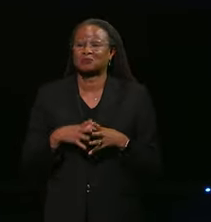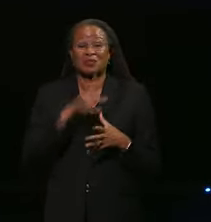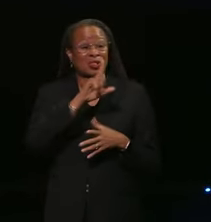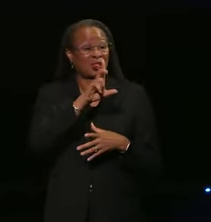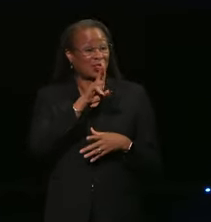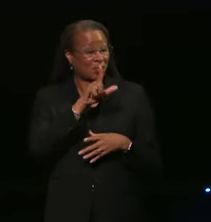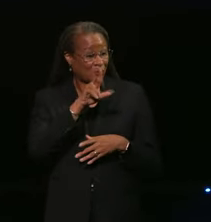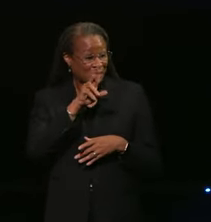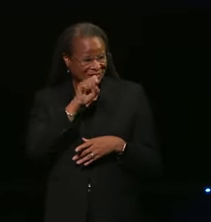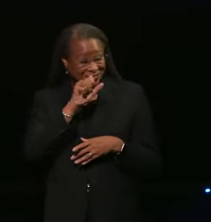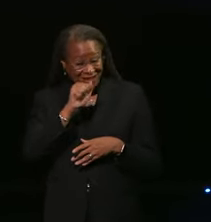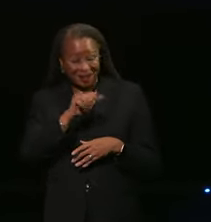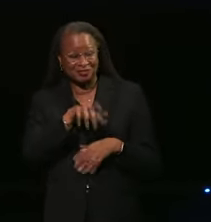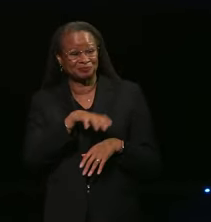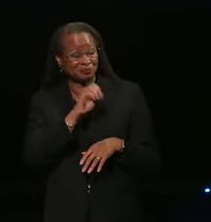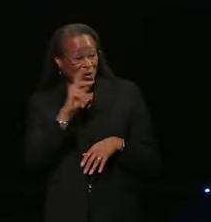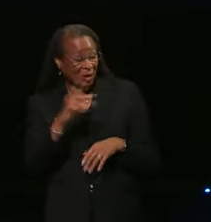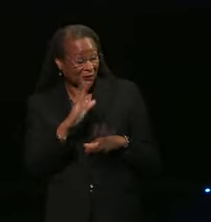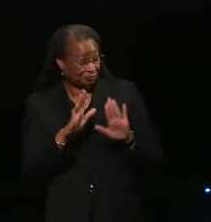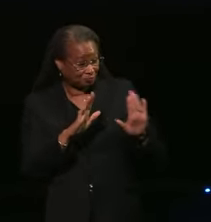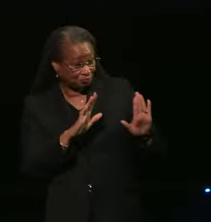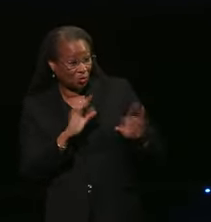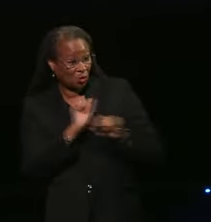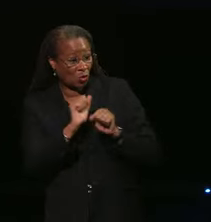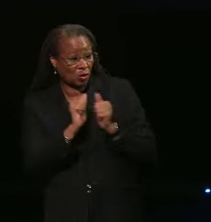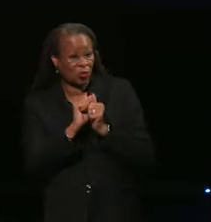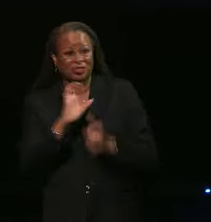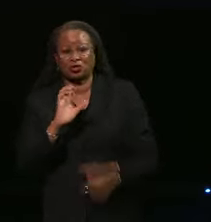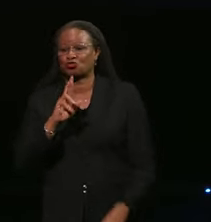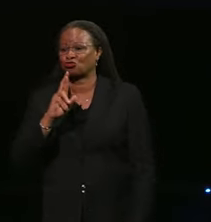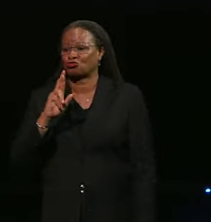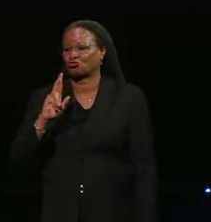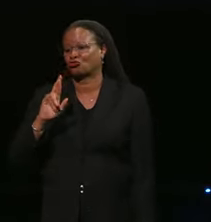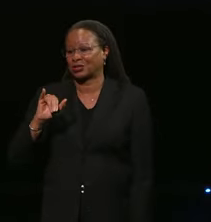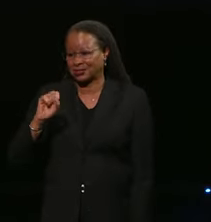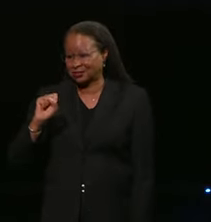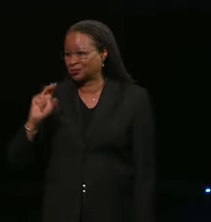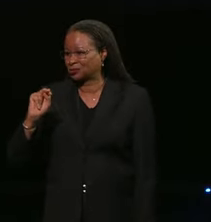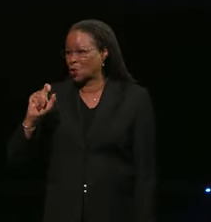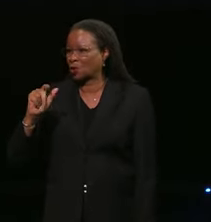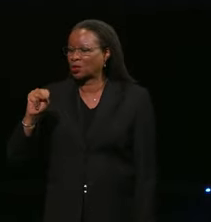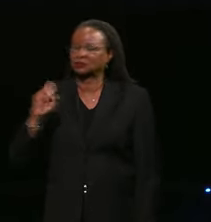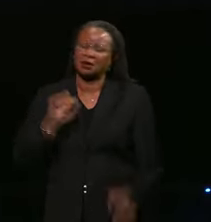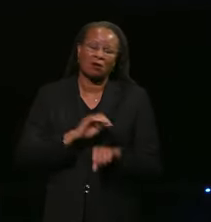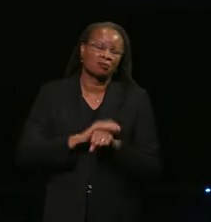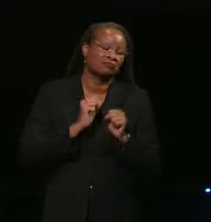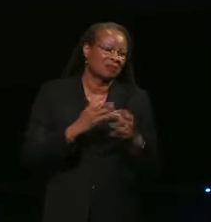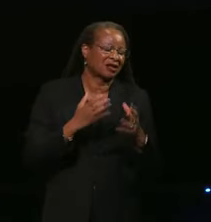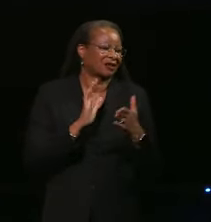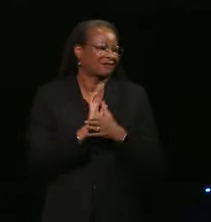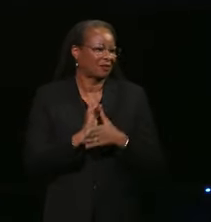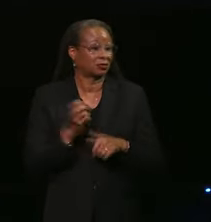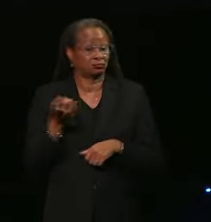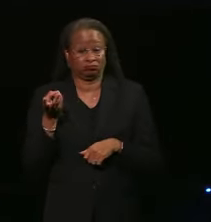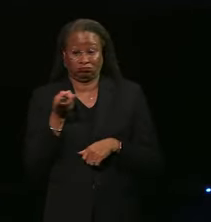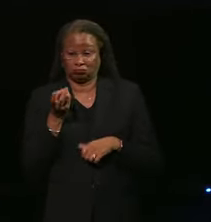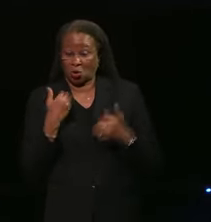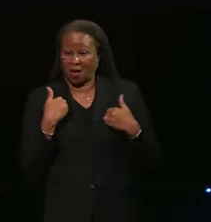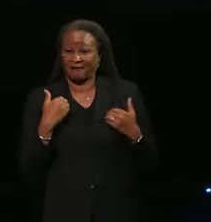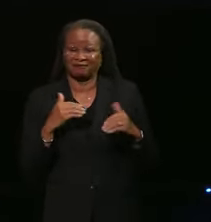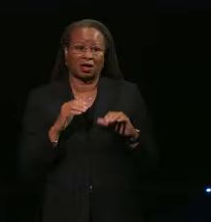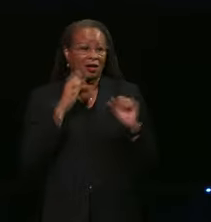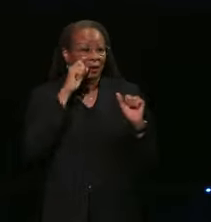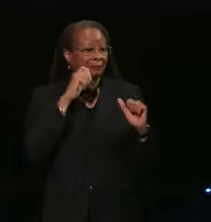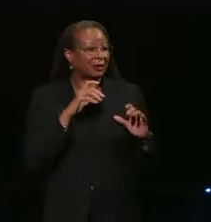Luisa, okay. You've worked with Chris Nolan on a bunch of films, and you guys have